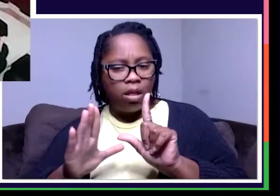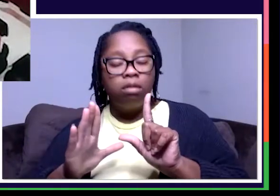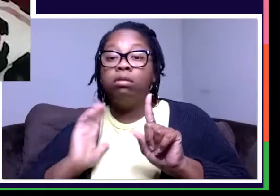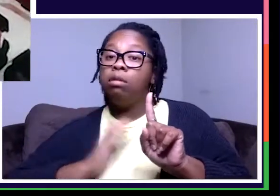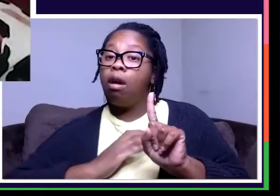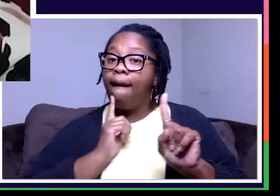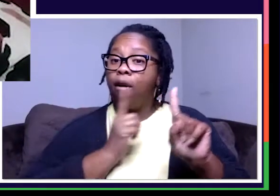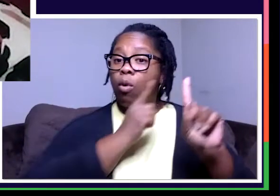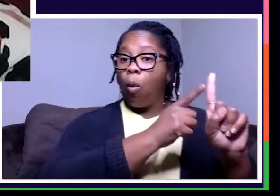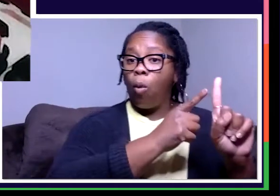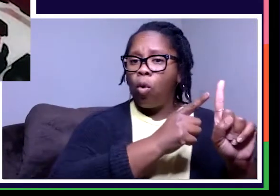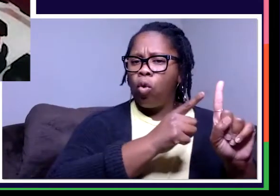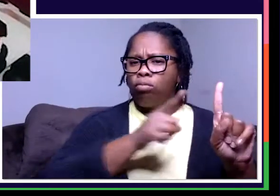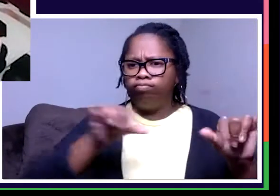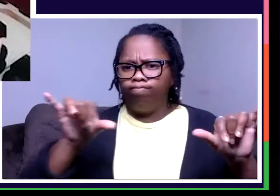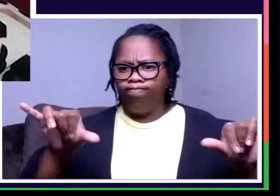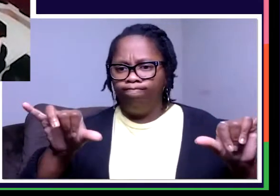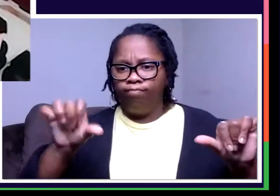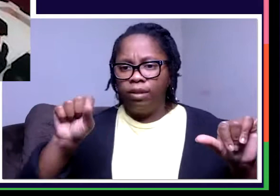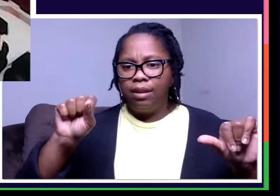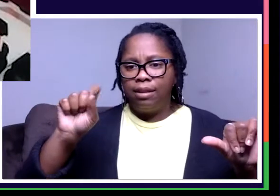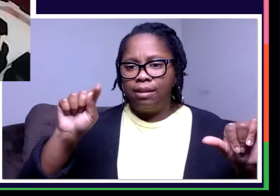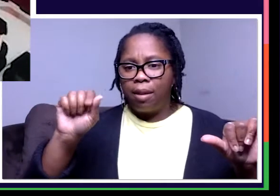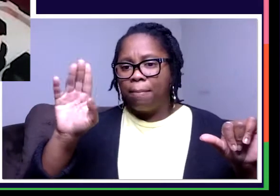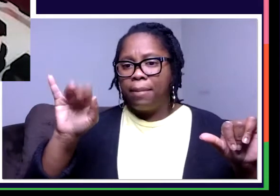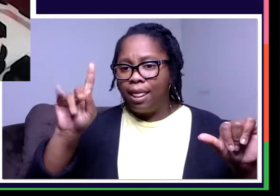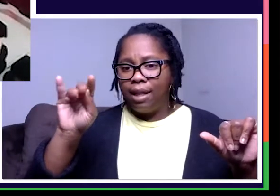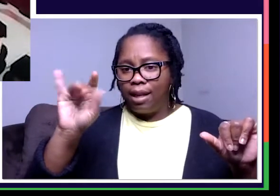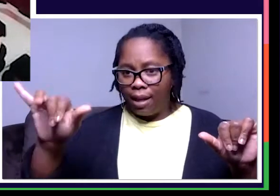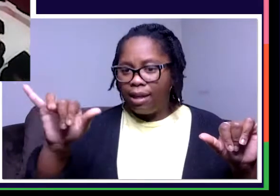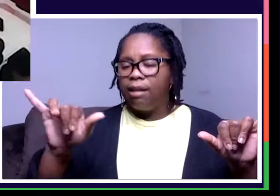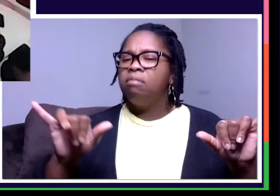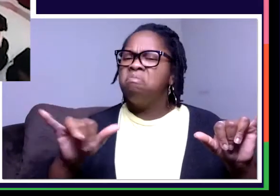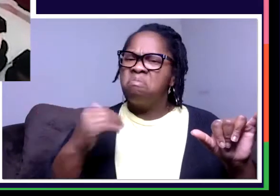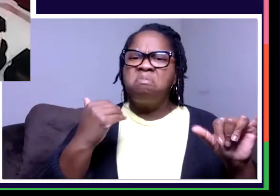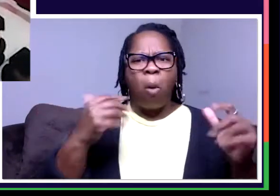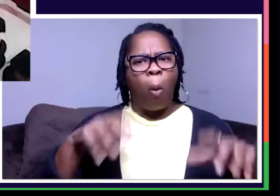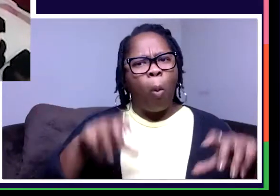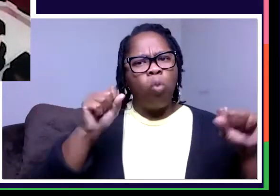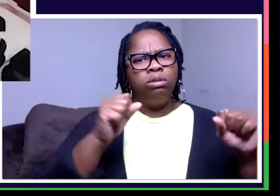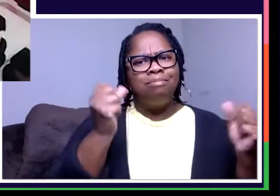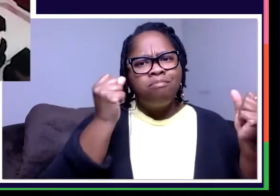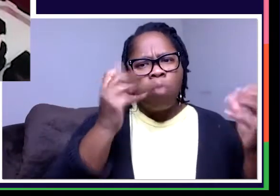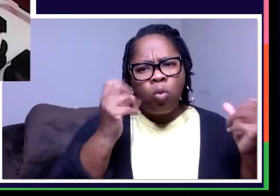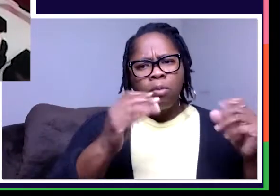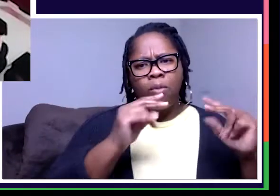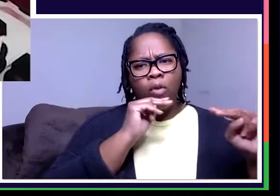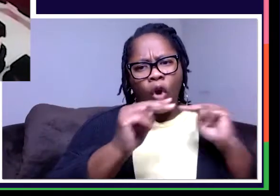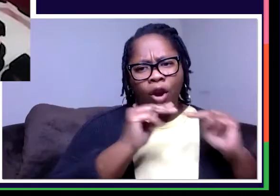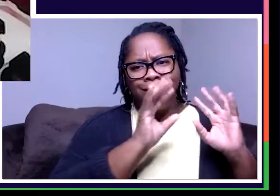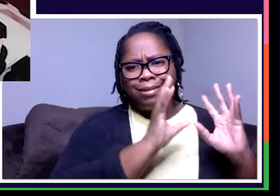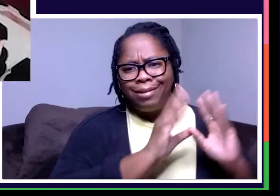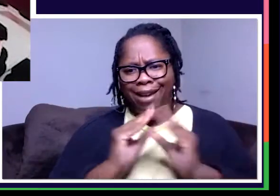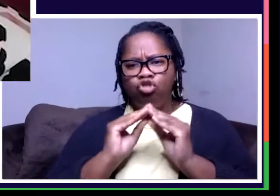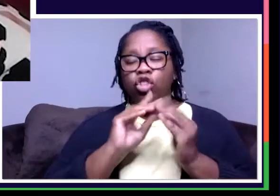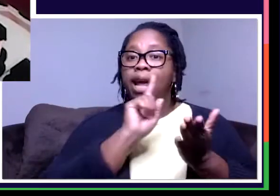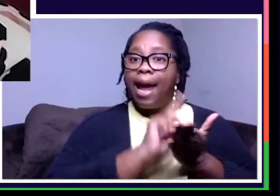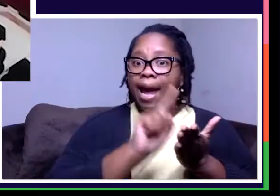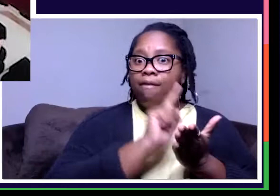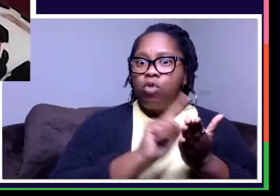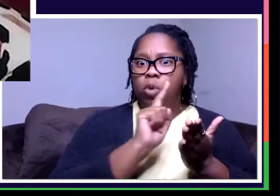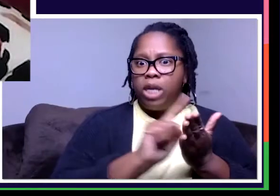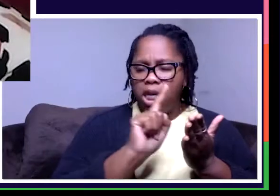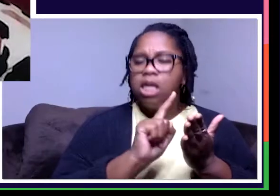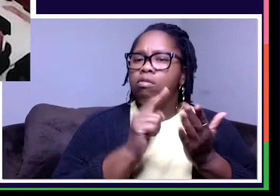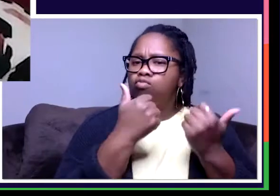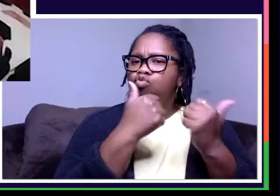31st, and our goal is to ensure stability. We are having multiple bargaining sessions